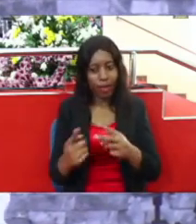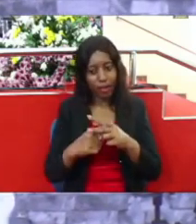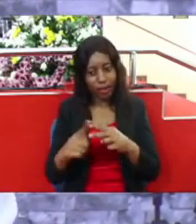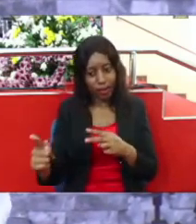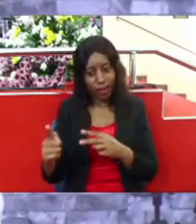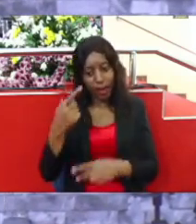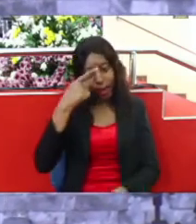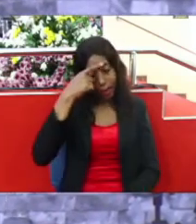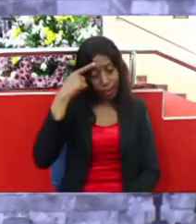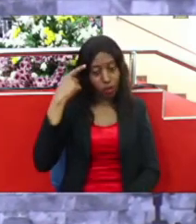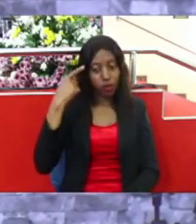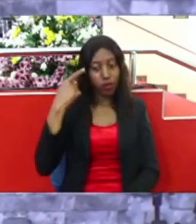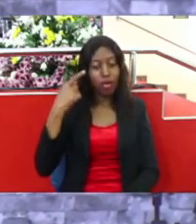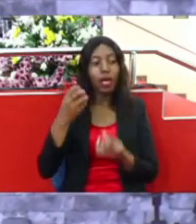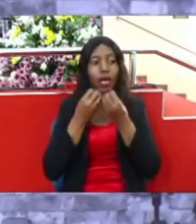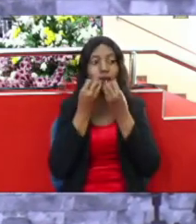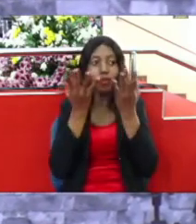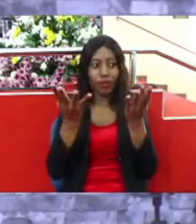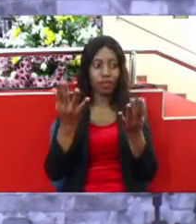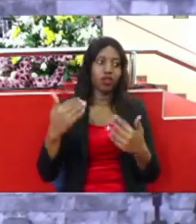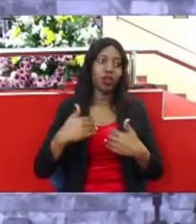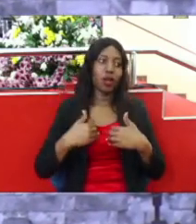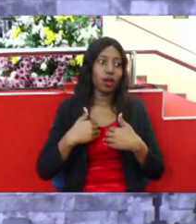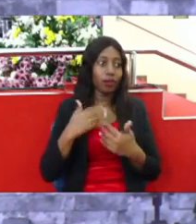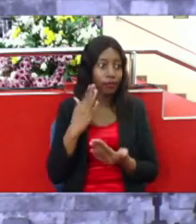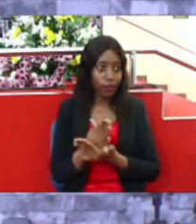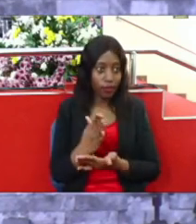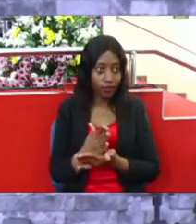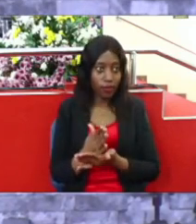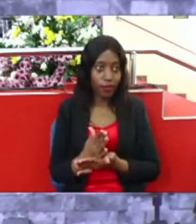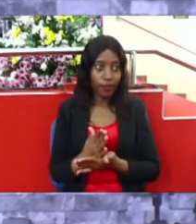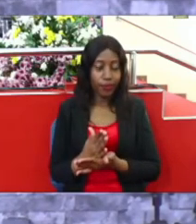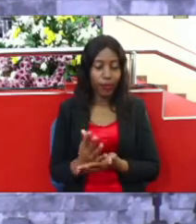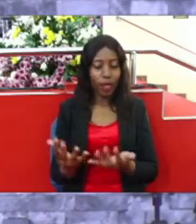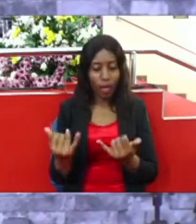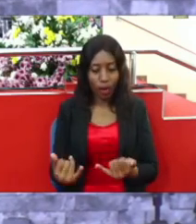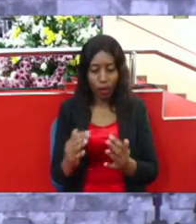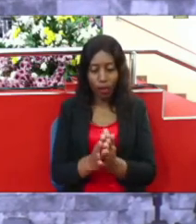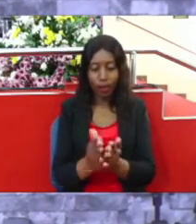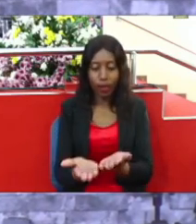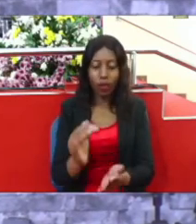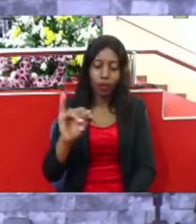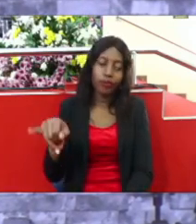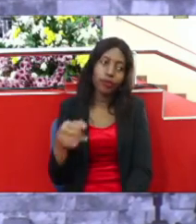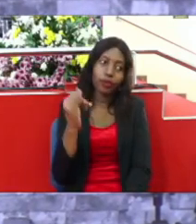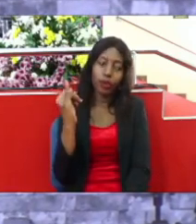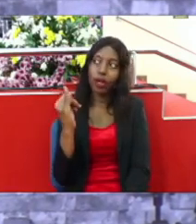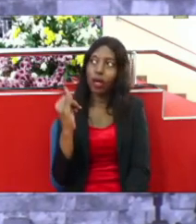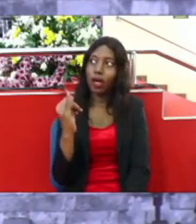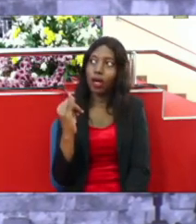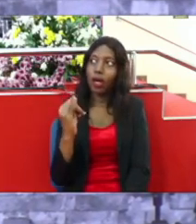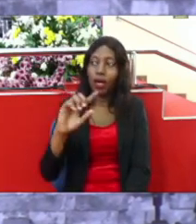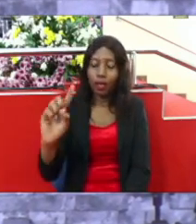have received. Ama pengine anatoroka kwa sababu pana ujumbe ambao wamepokea. Now this book of Jonah, hiki kitabu cha Yona, in this first chapter